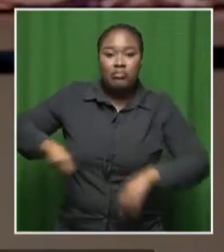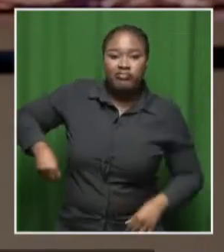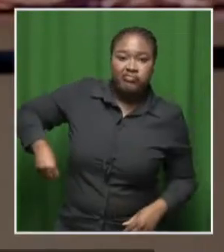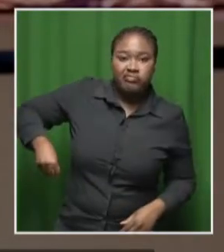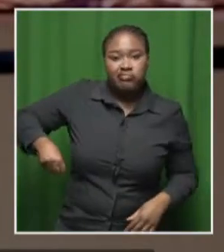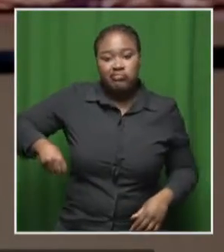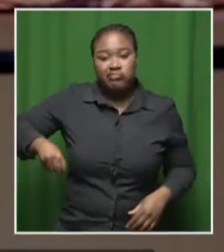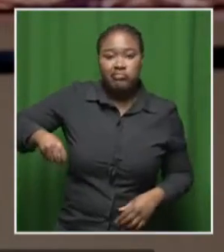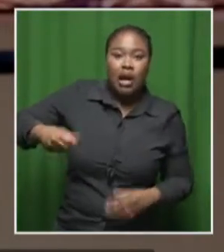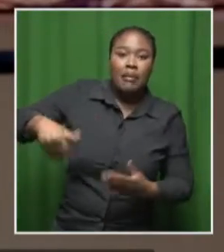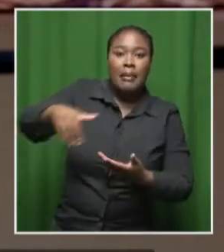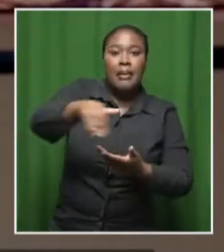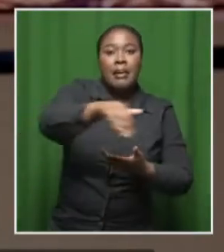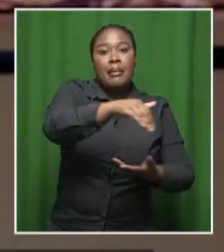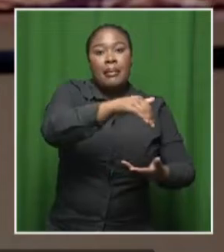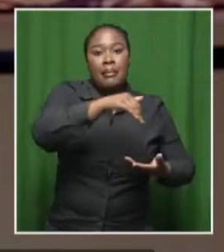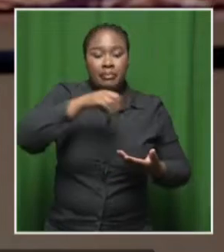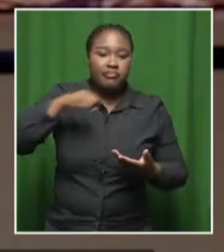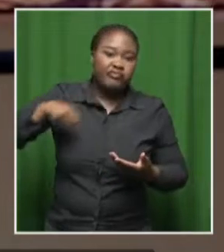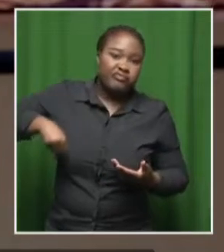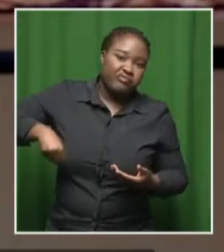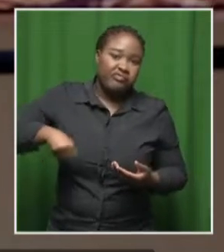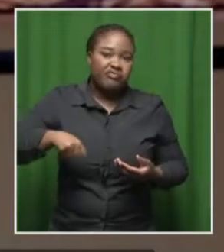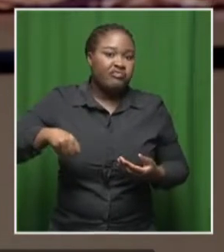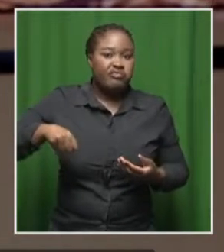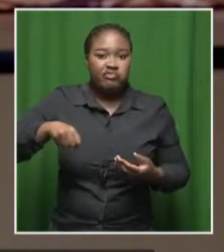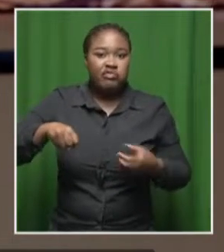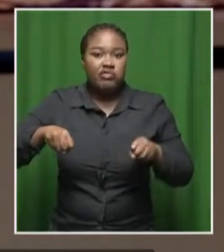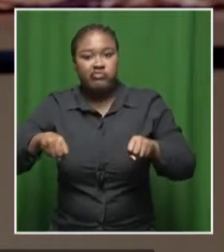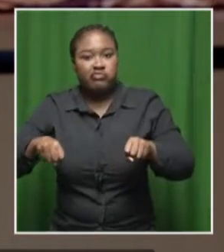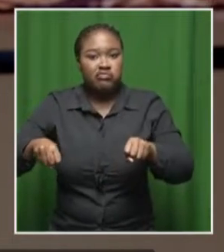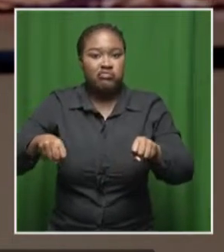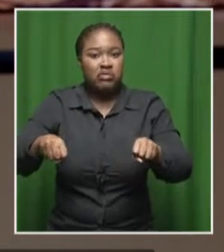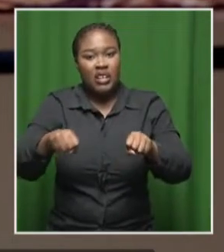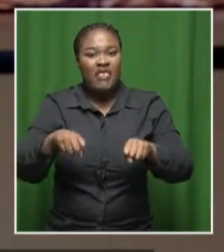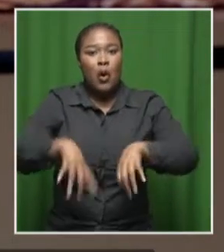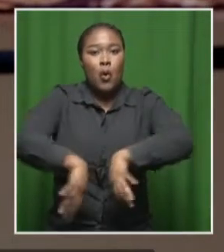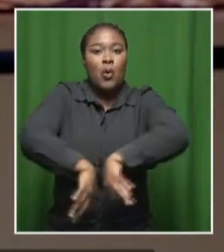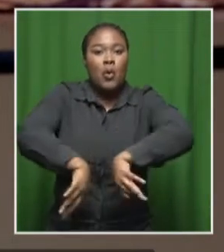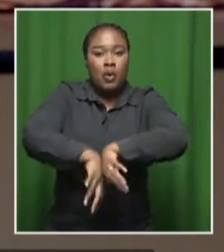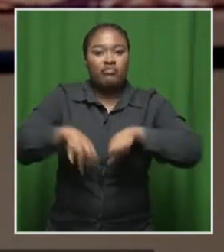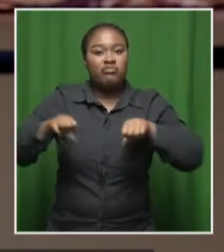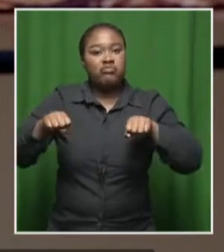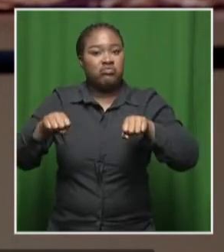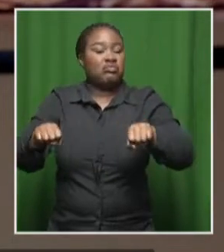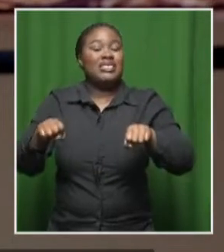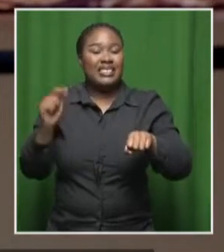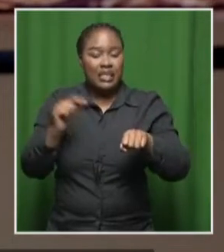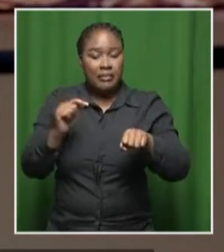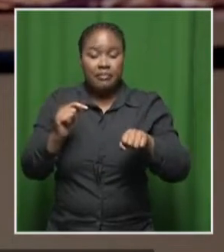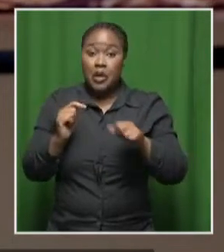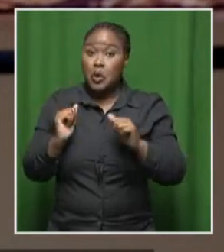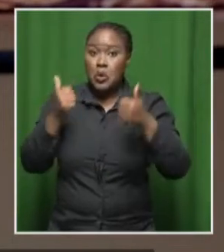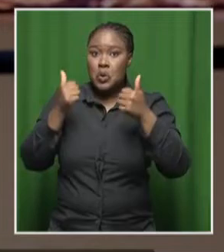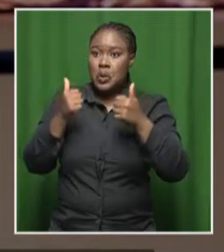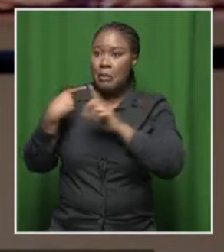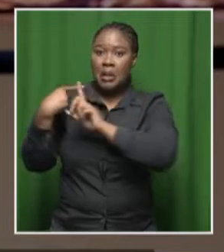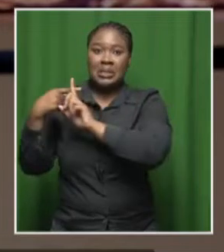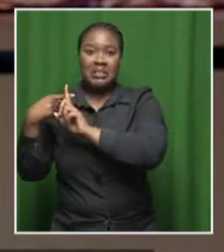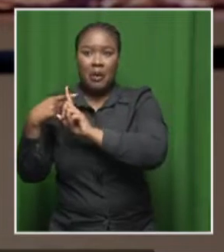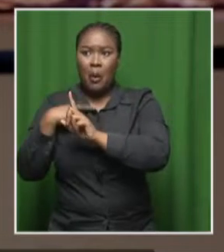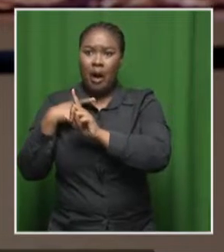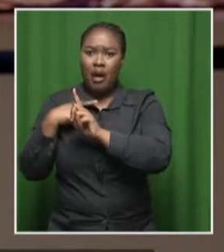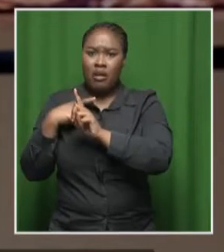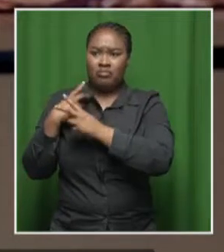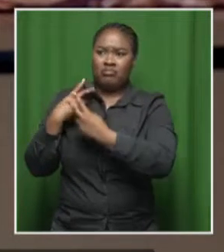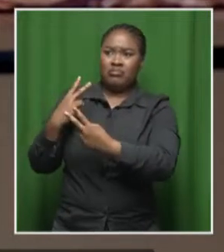of intimating waste, but actually is the good story of the waste reclaimers, who are often